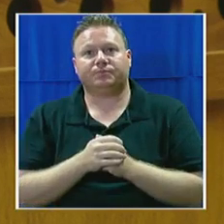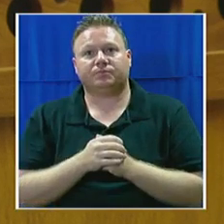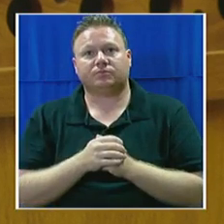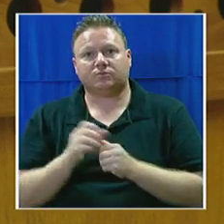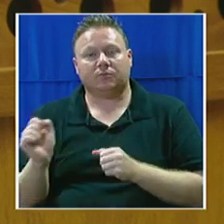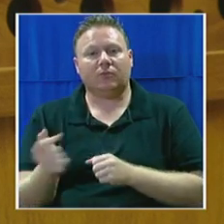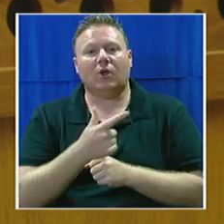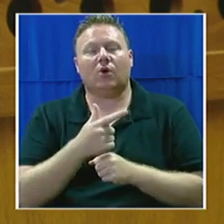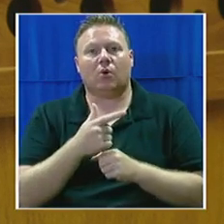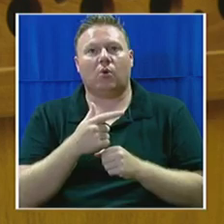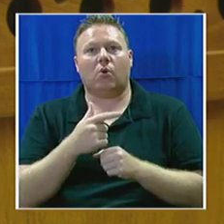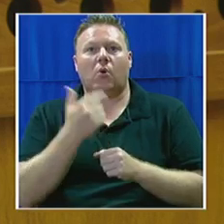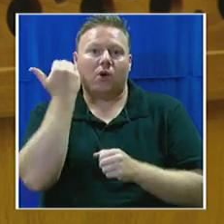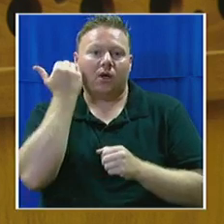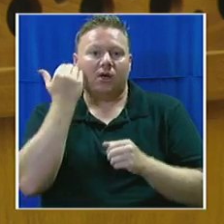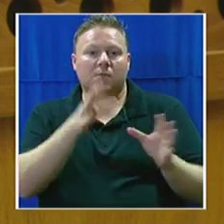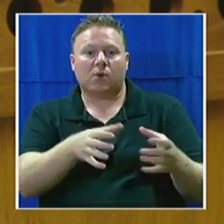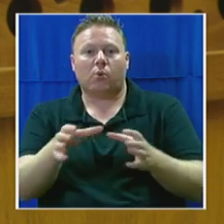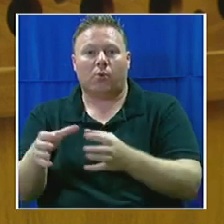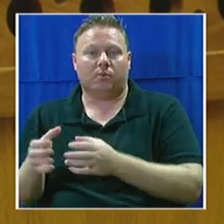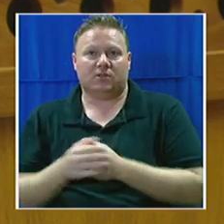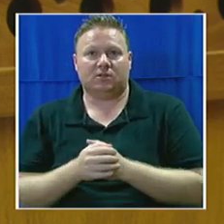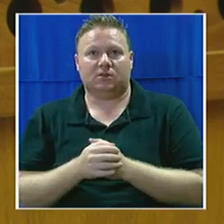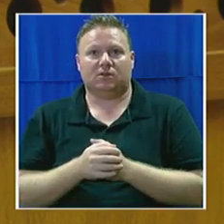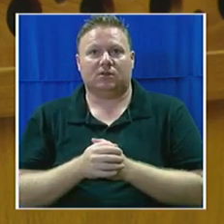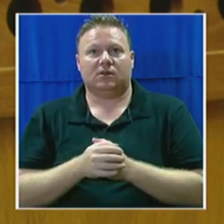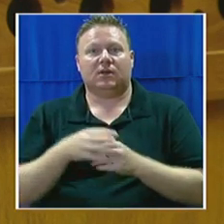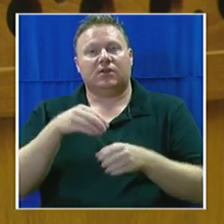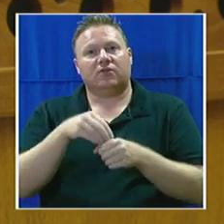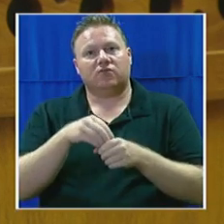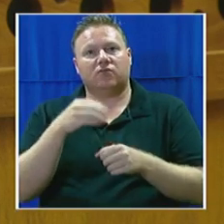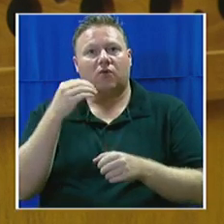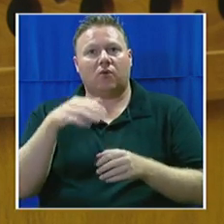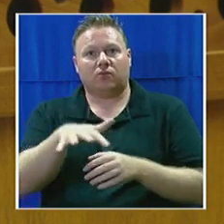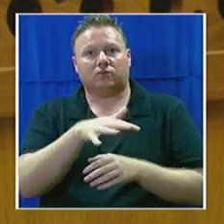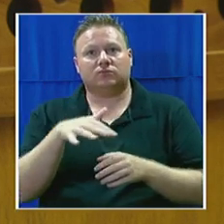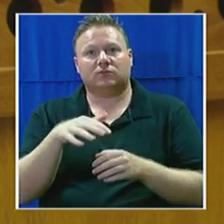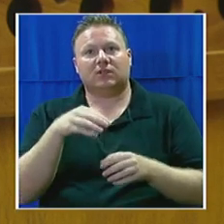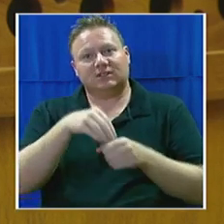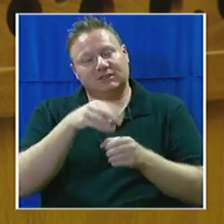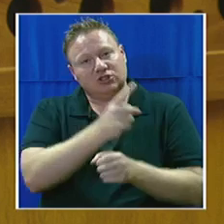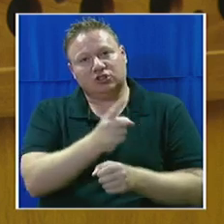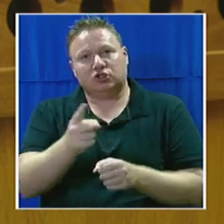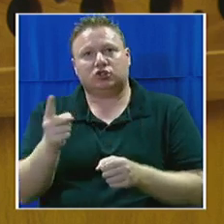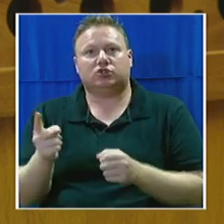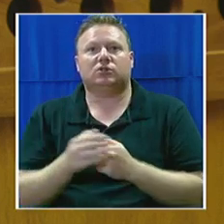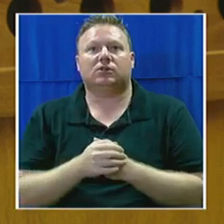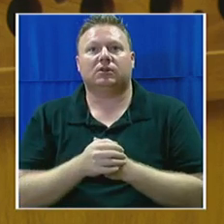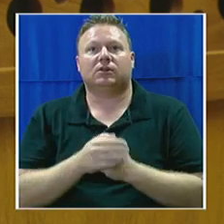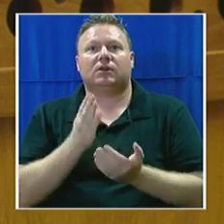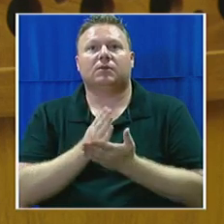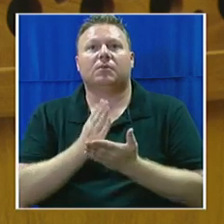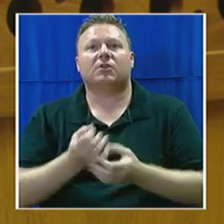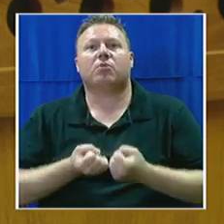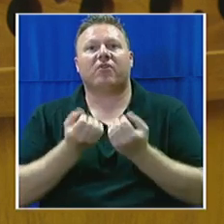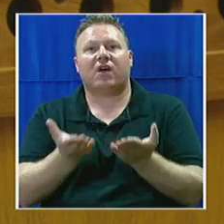all spheres of government and all organs of state within each sphere must